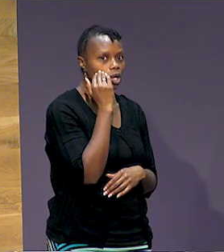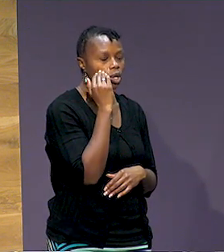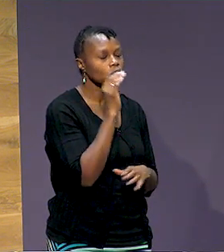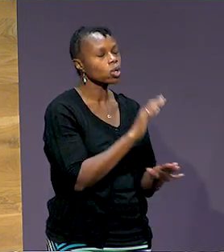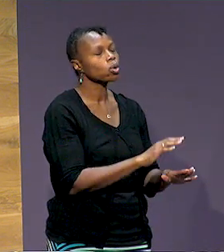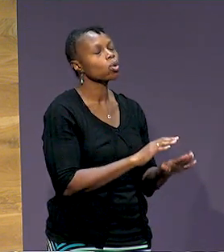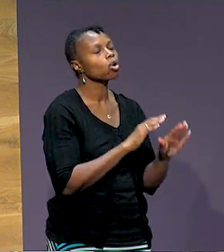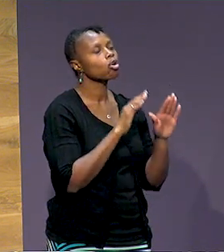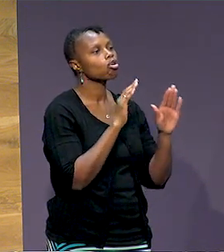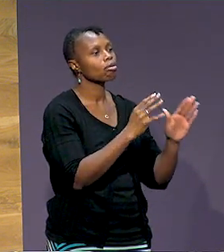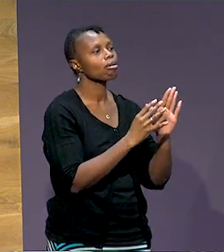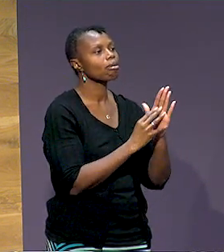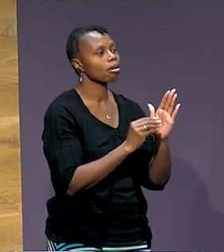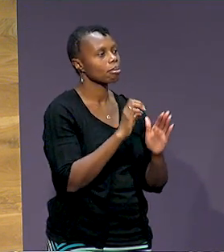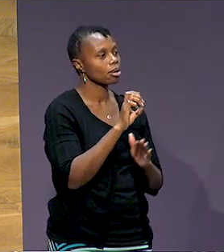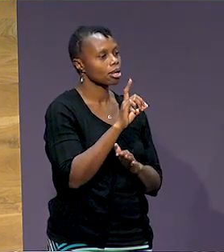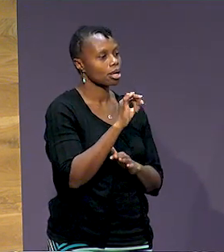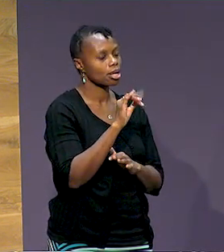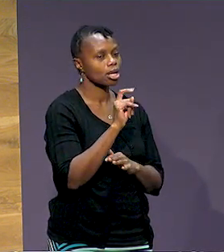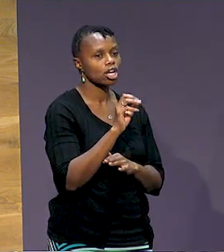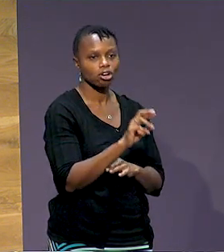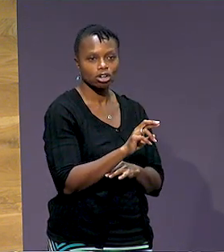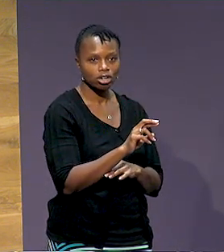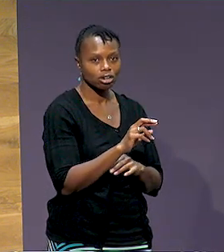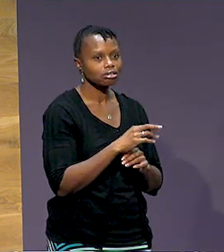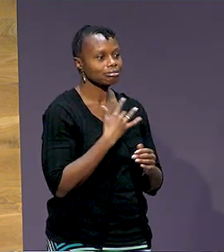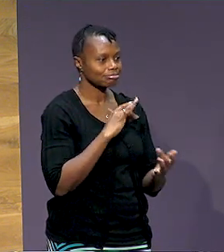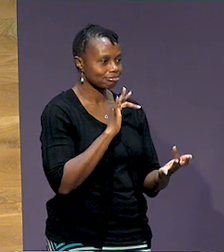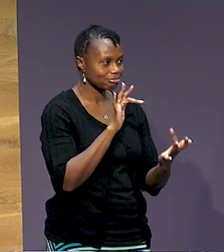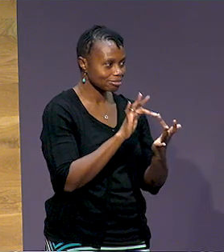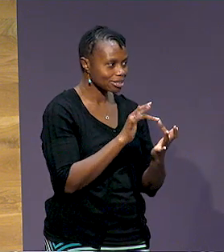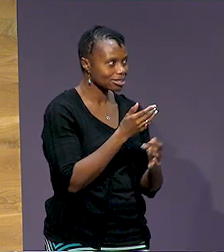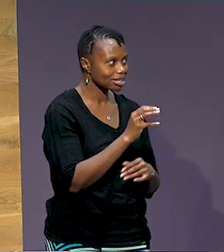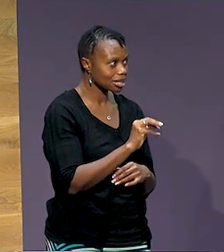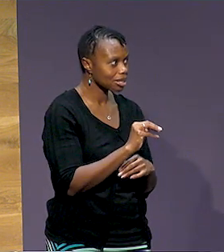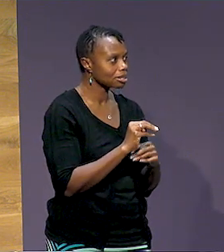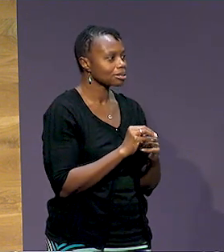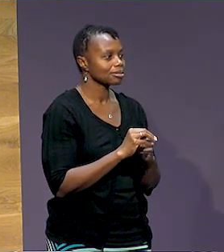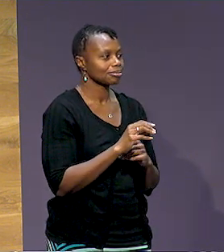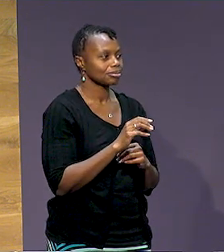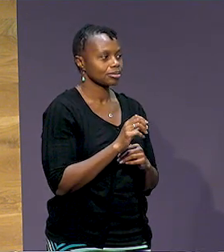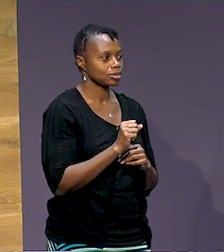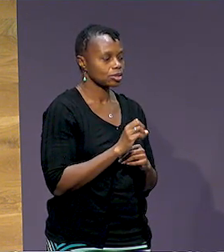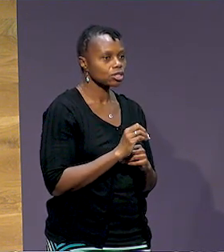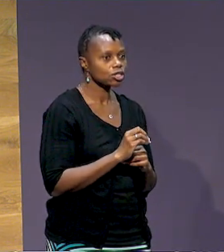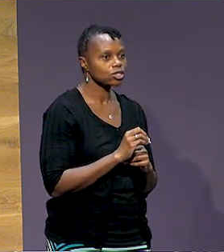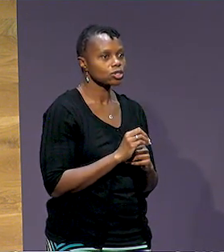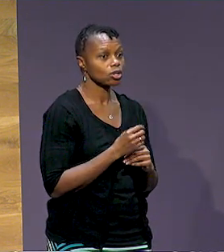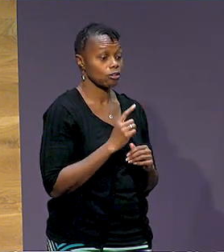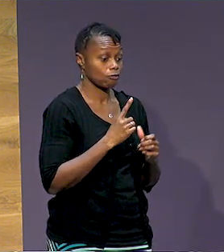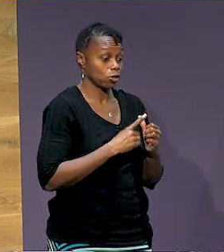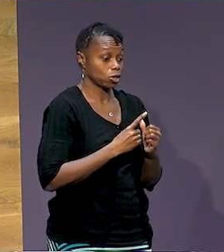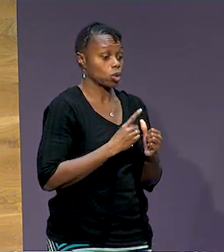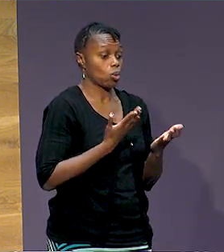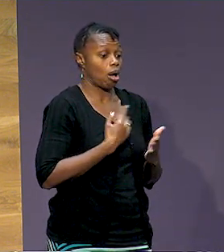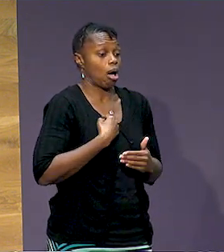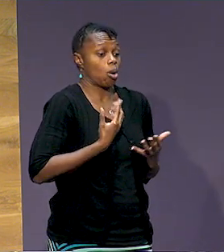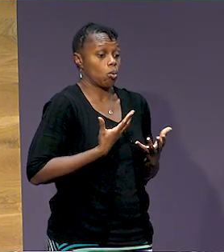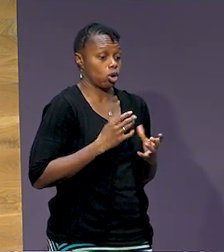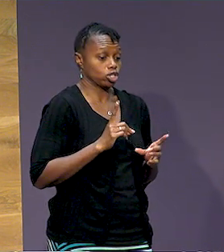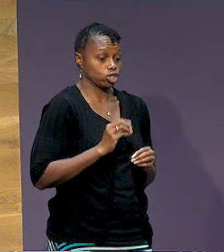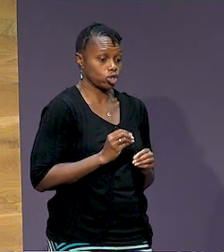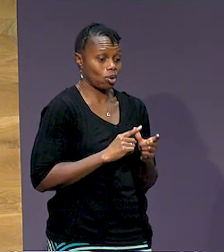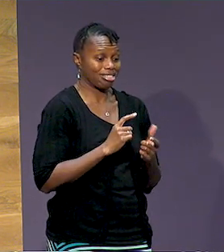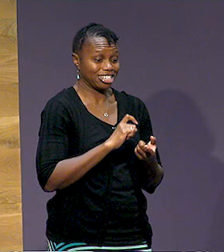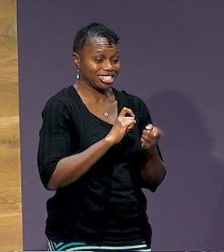editor, and immediately Fathom turned in from something I wanted to do to something that we wanted to do. And from